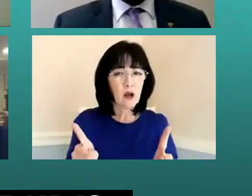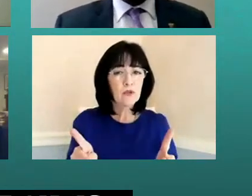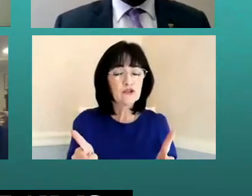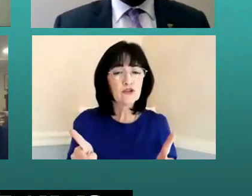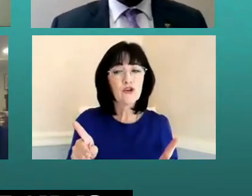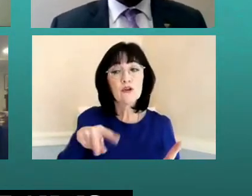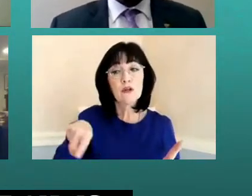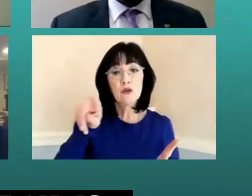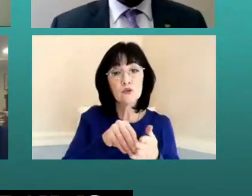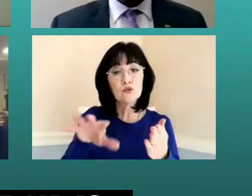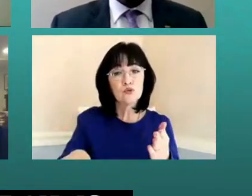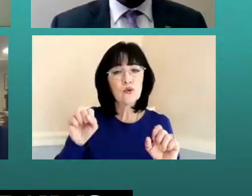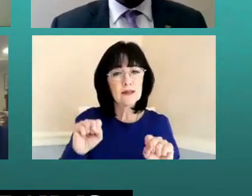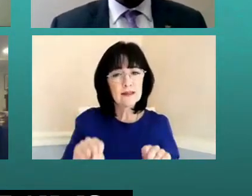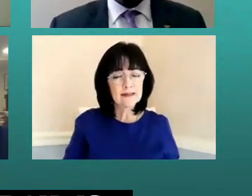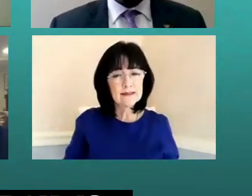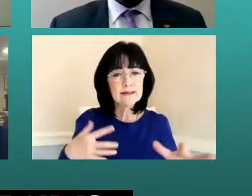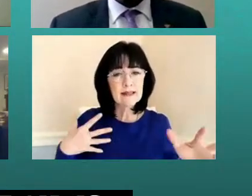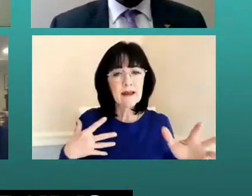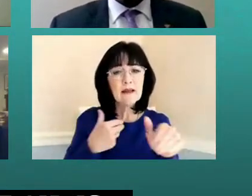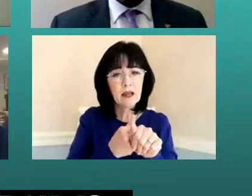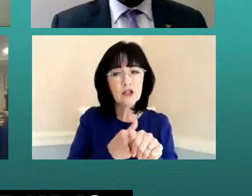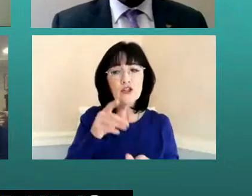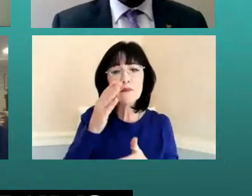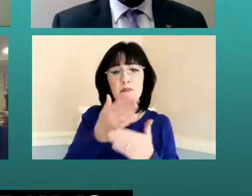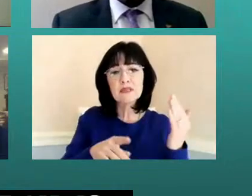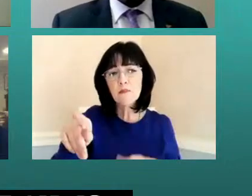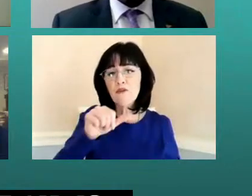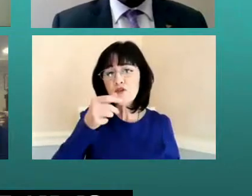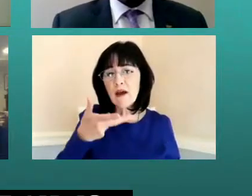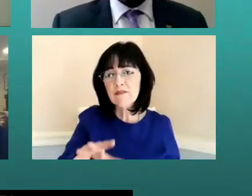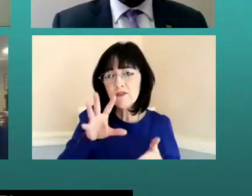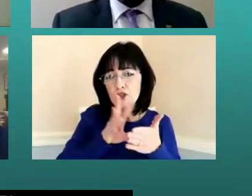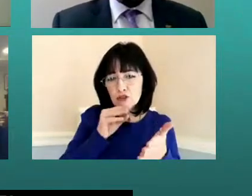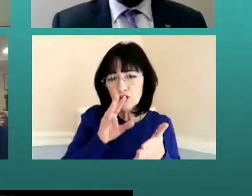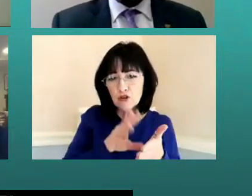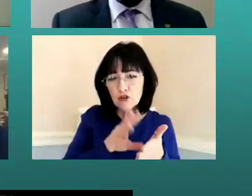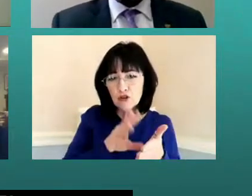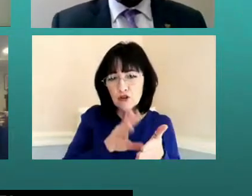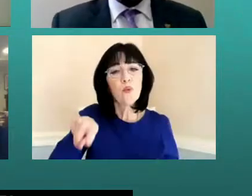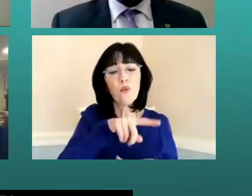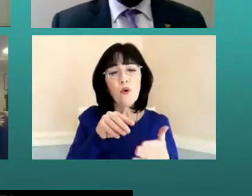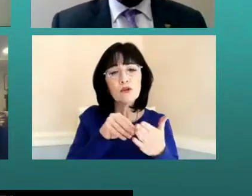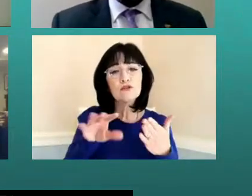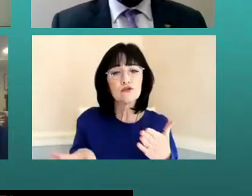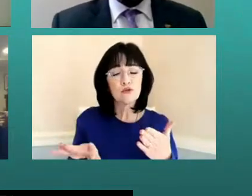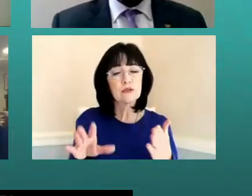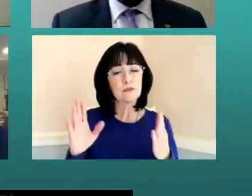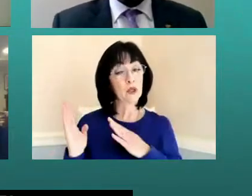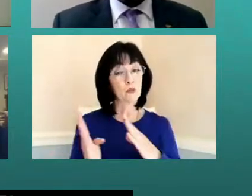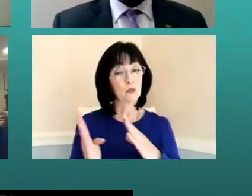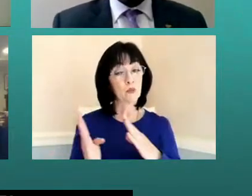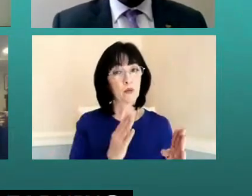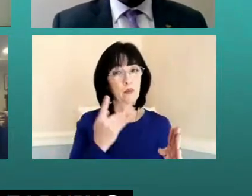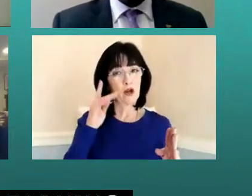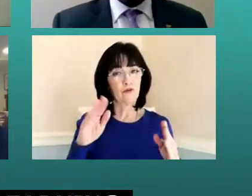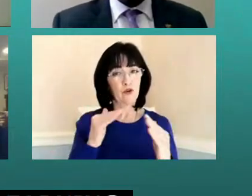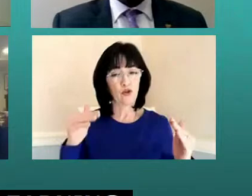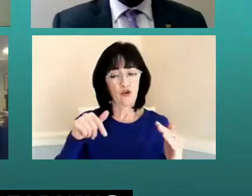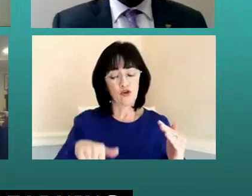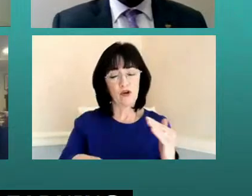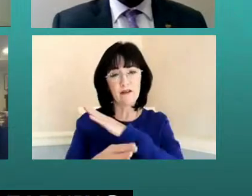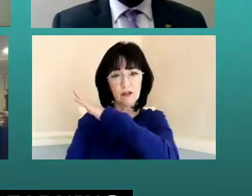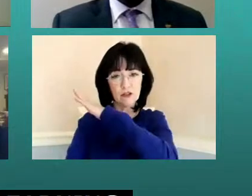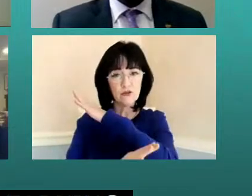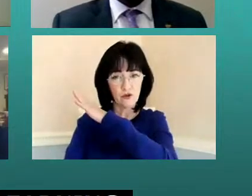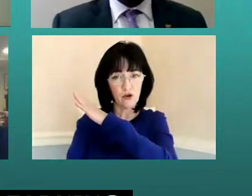up for unfinished learning so they are prepared for their new grade in the fall. Effective implementation of the Delaware Strategy to Accelerate